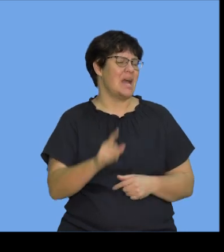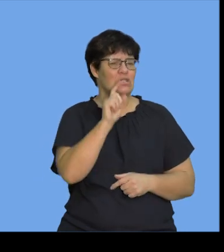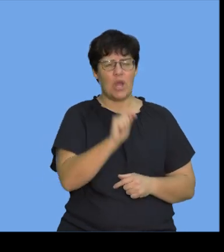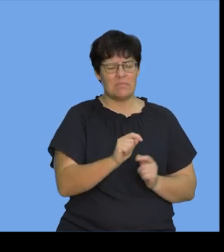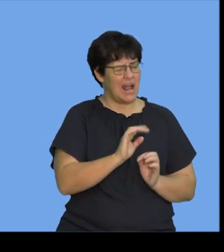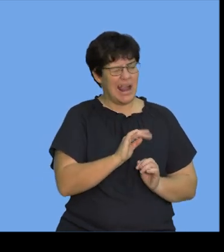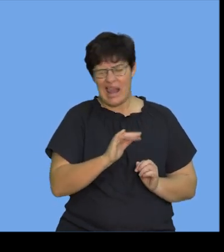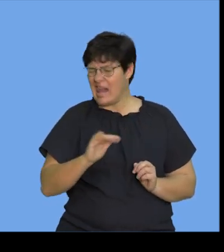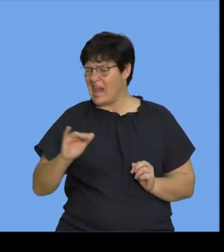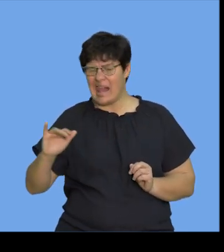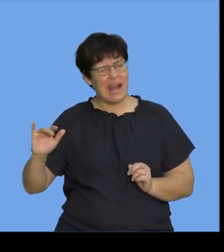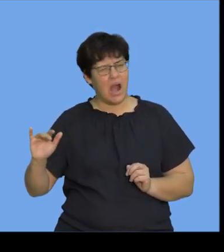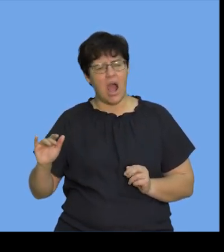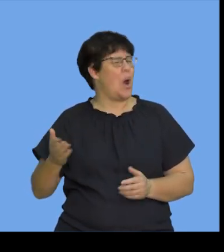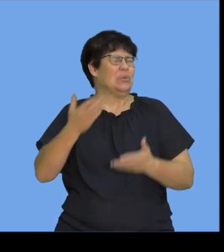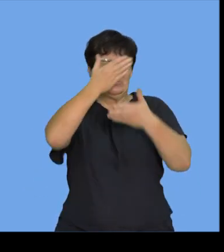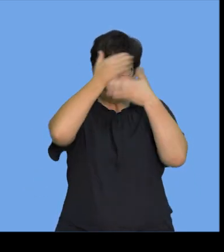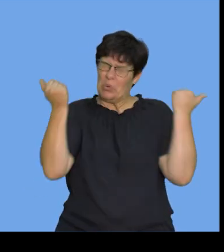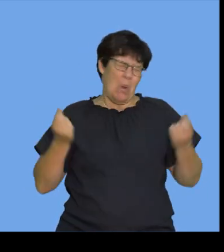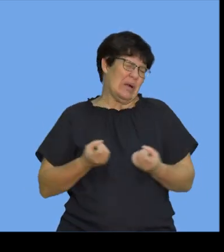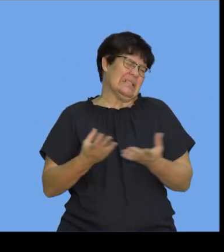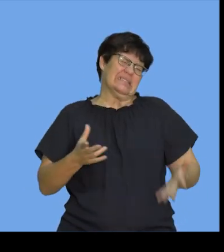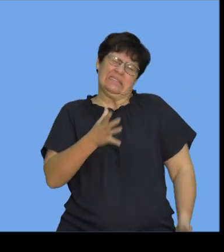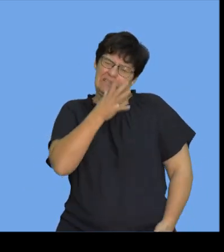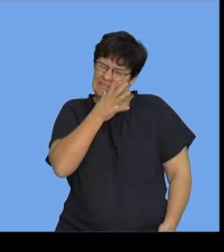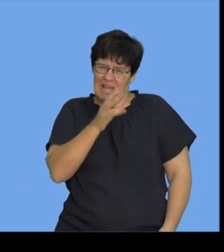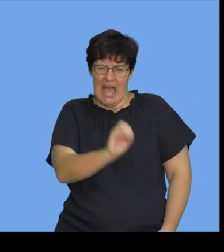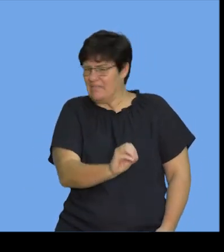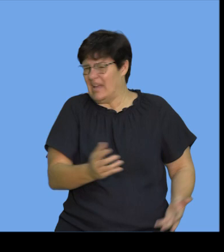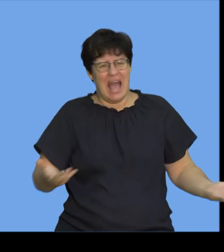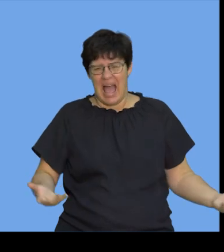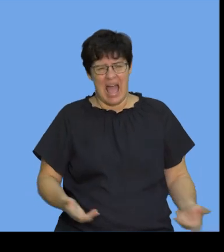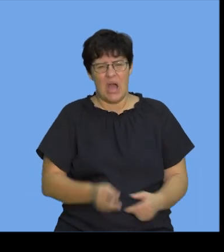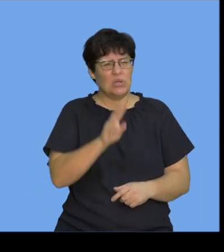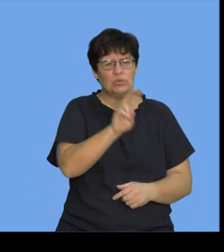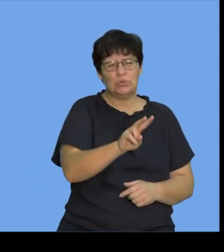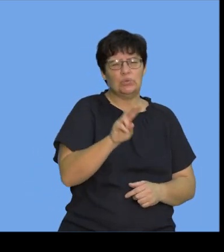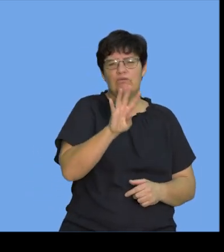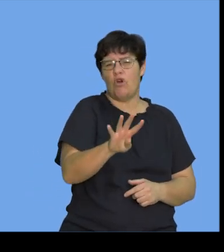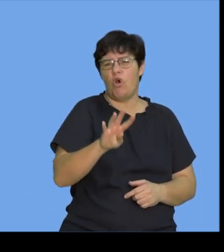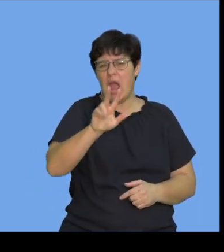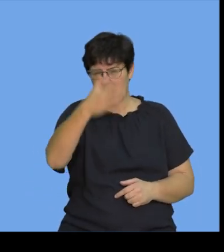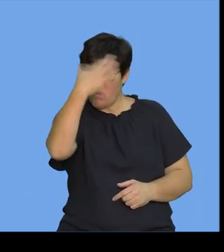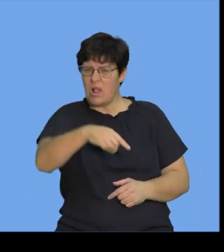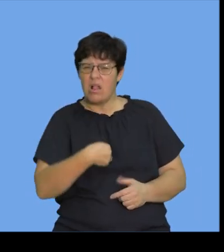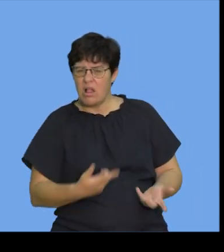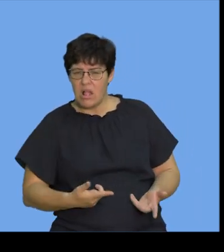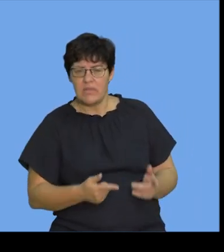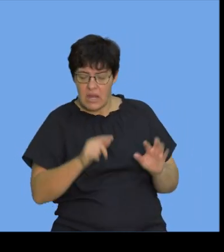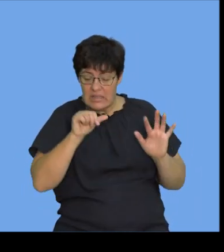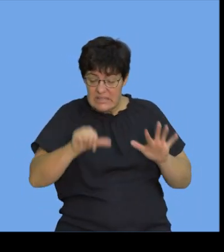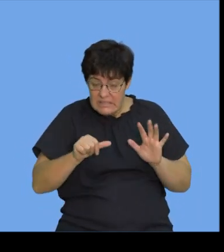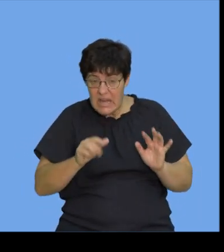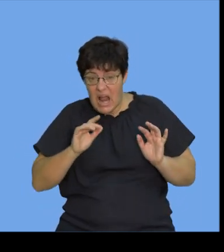is infinite. I do not know how many terms are there, like 2, 4, 8, and then